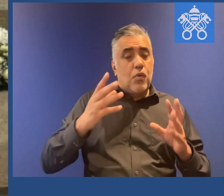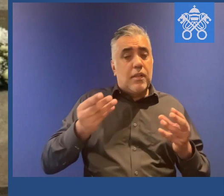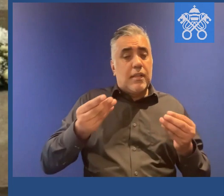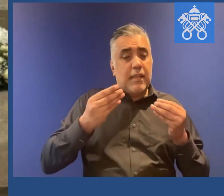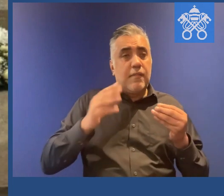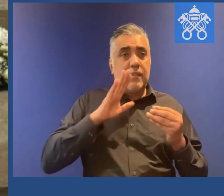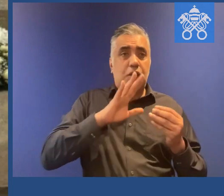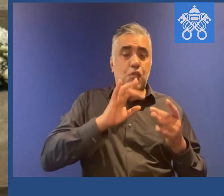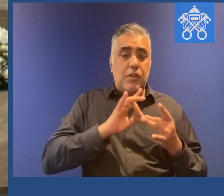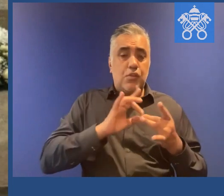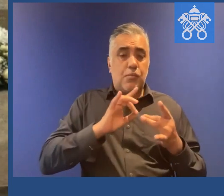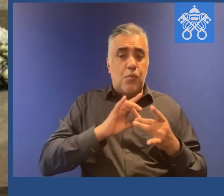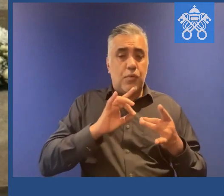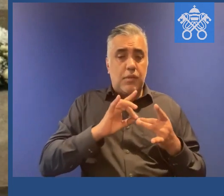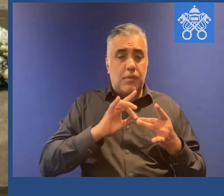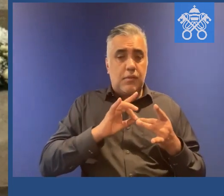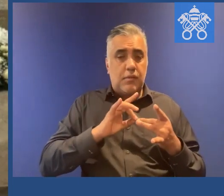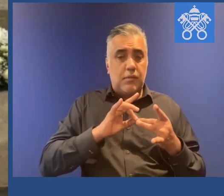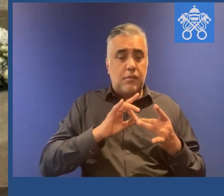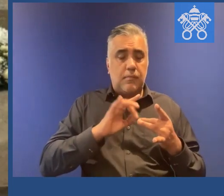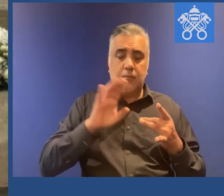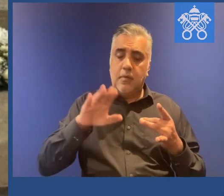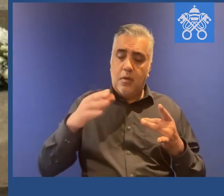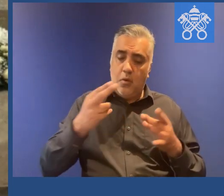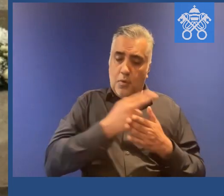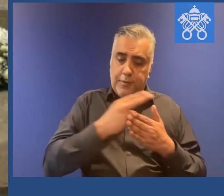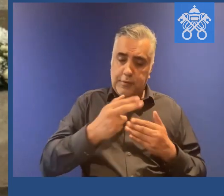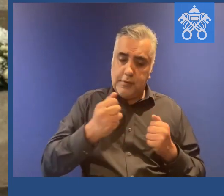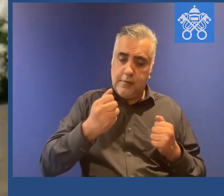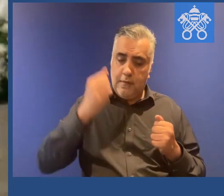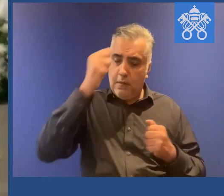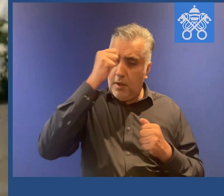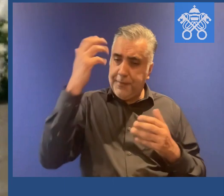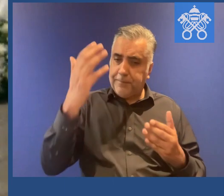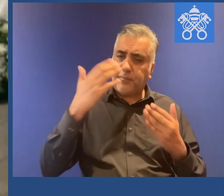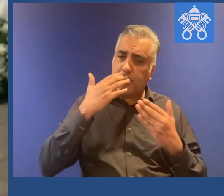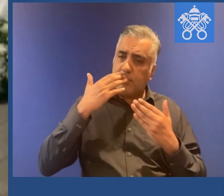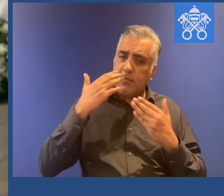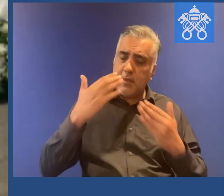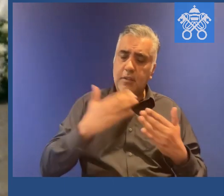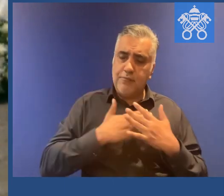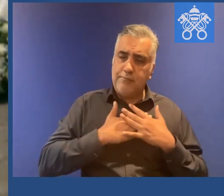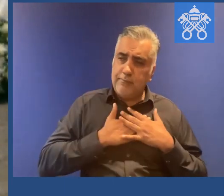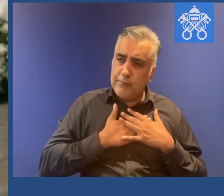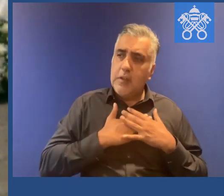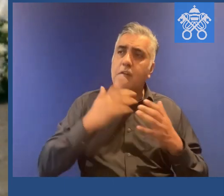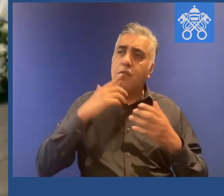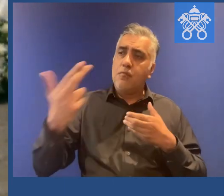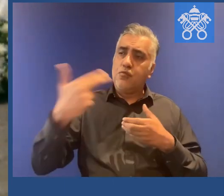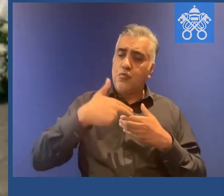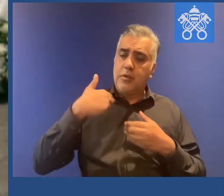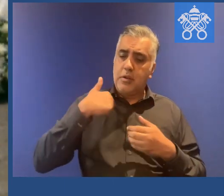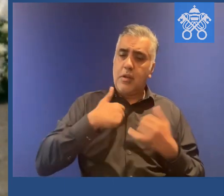their testimonies. Holy Father, we thank you most heartily for being with